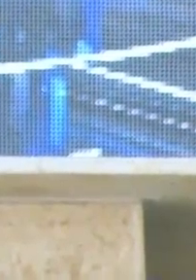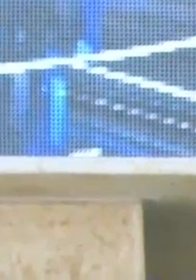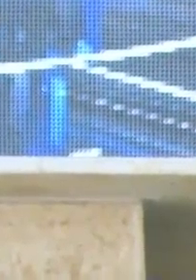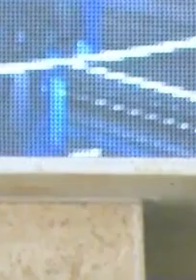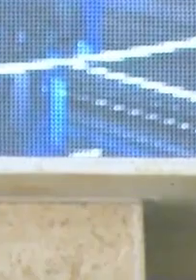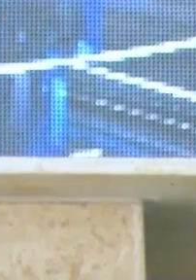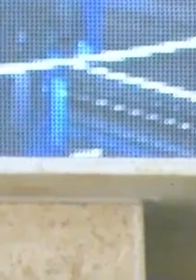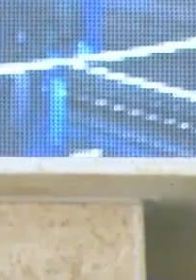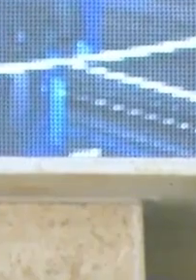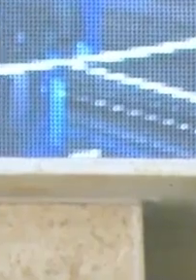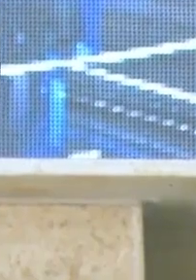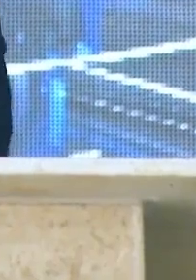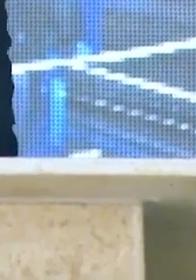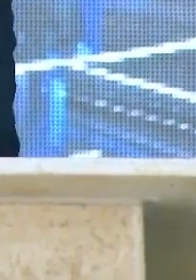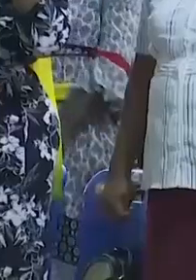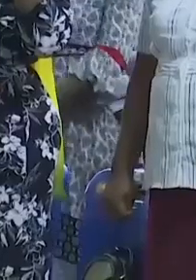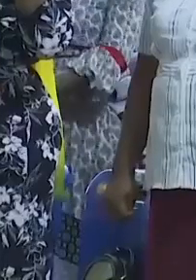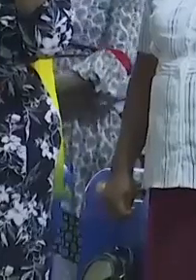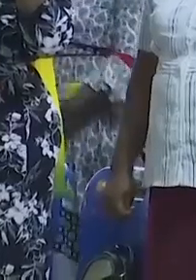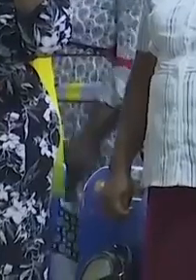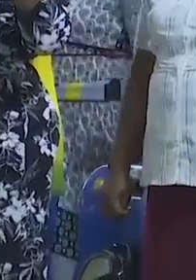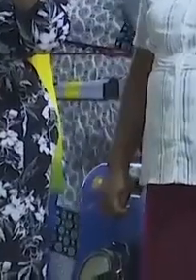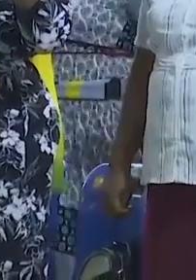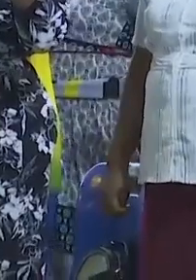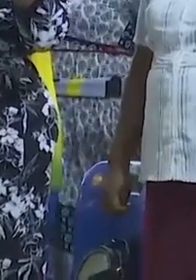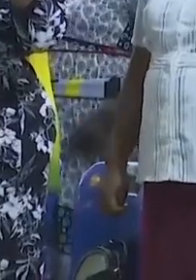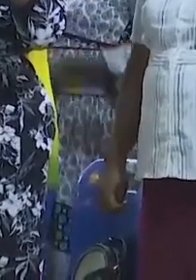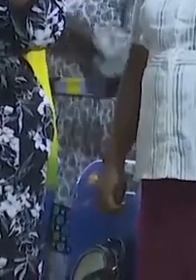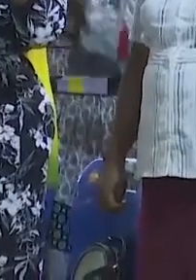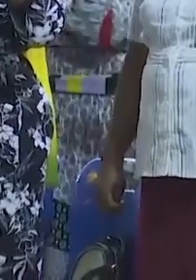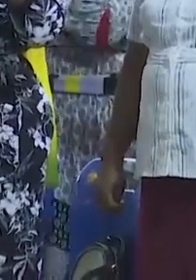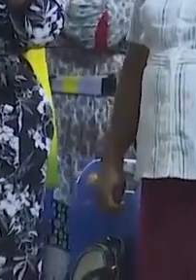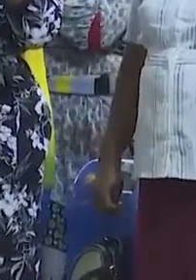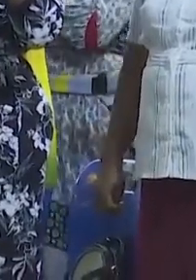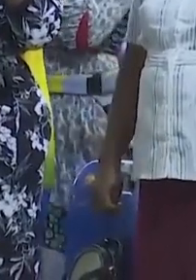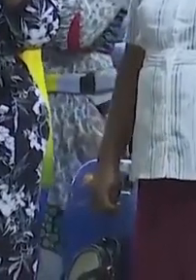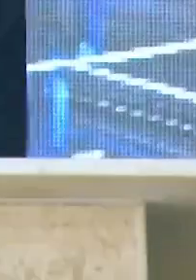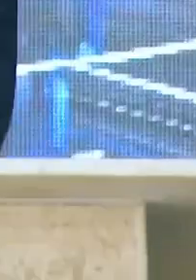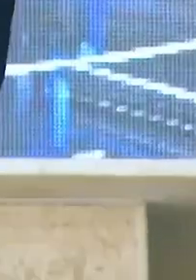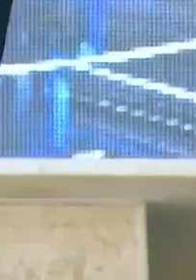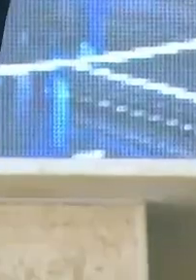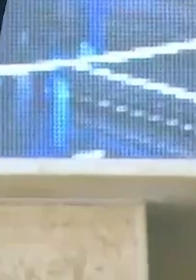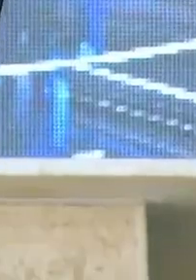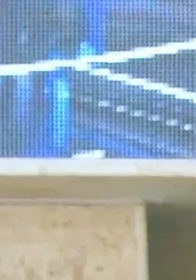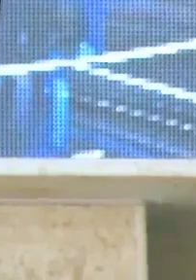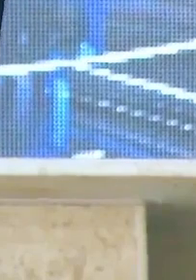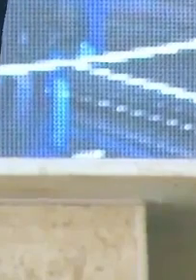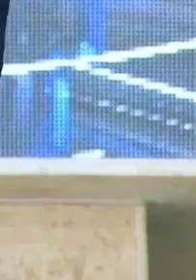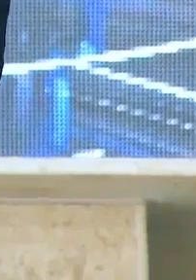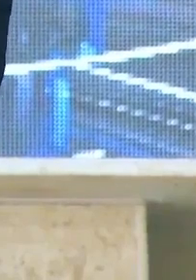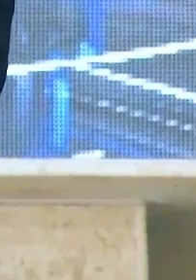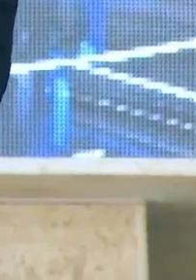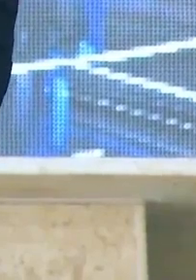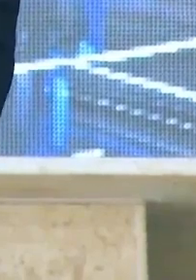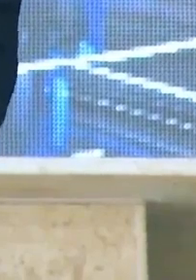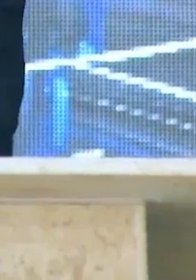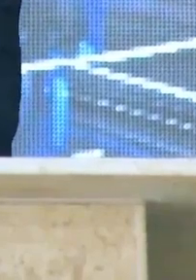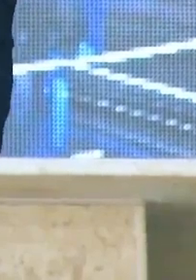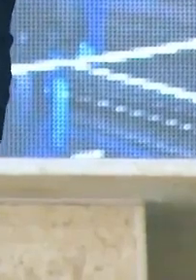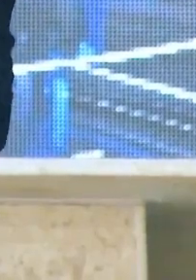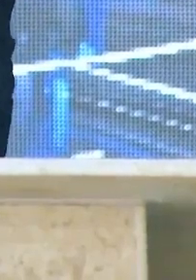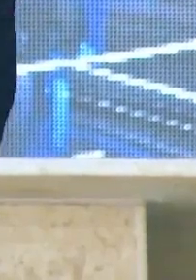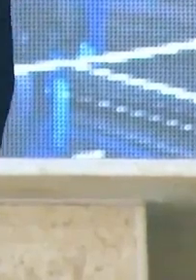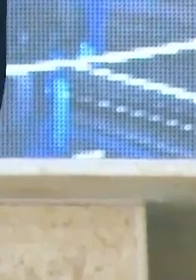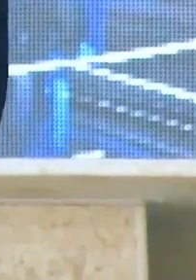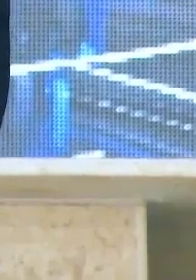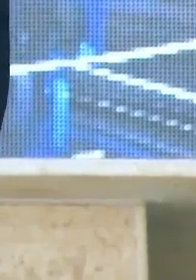on behalf of everyone connected right now. And I pray tonight will be a night of